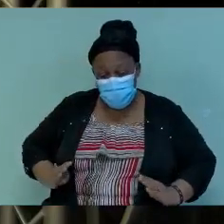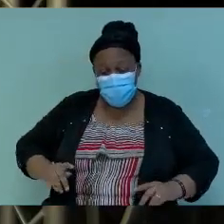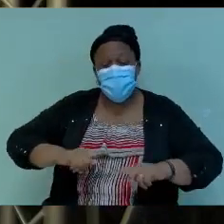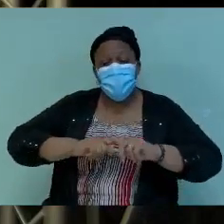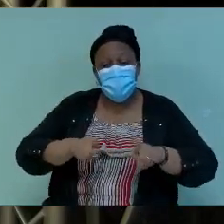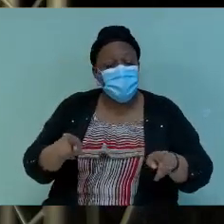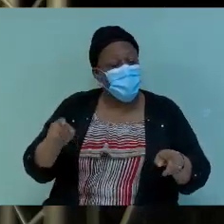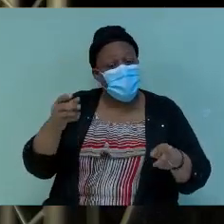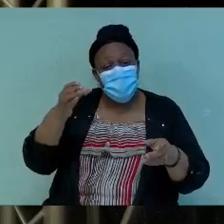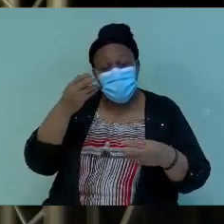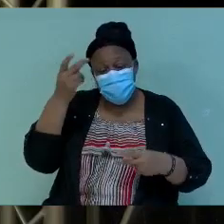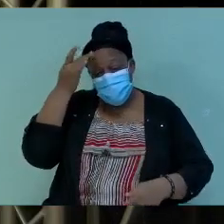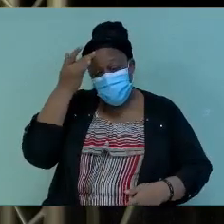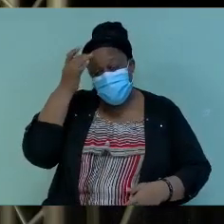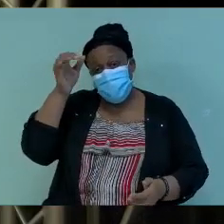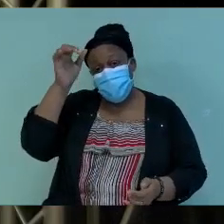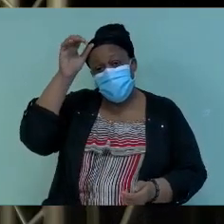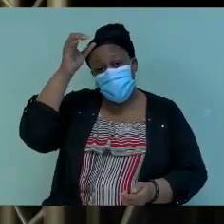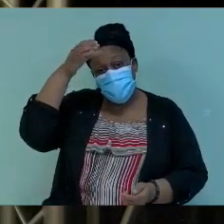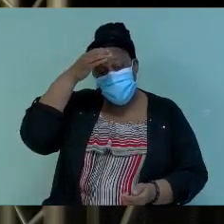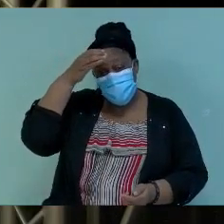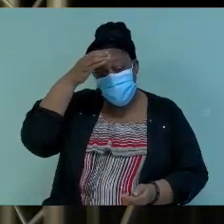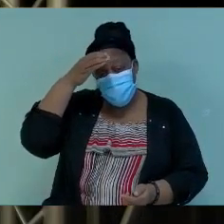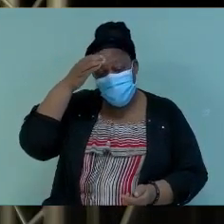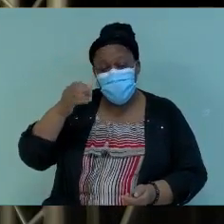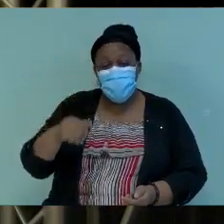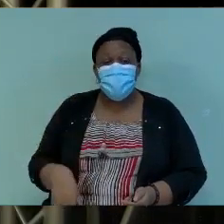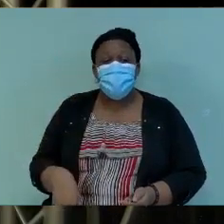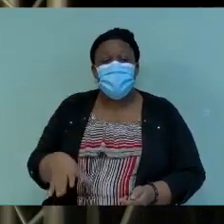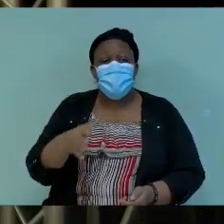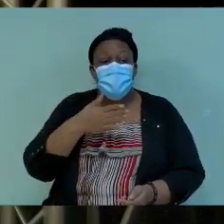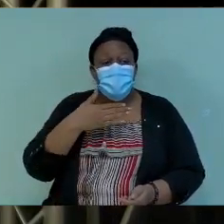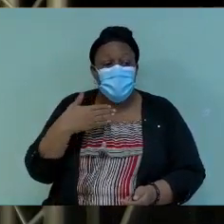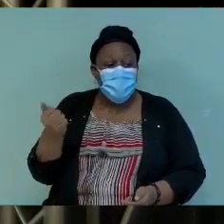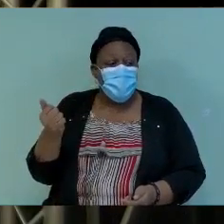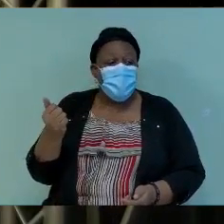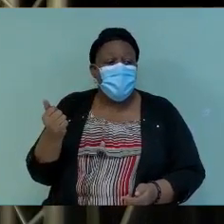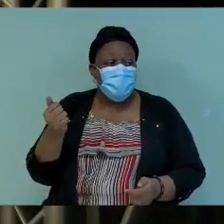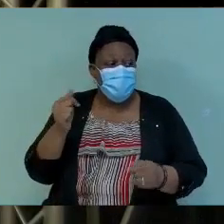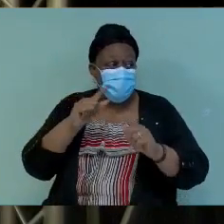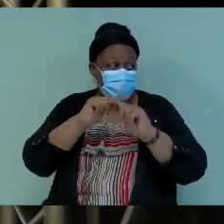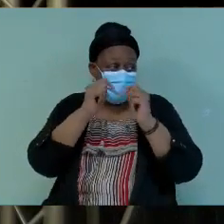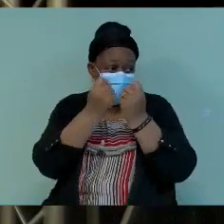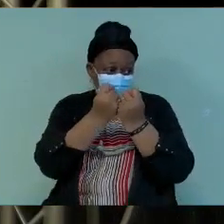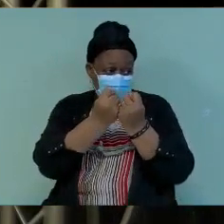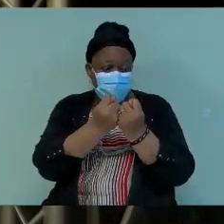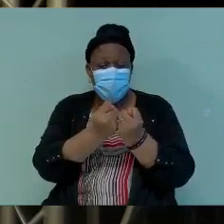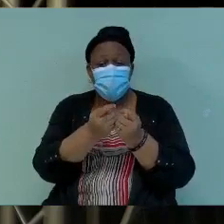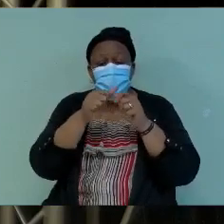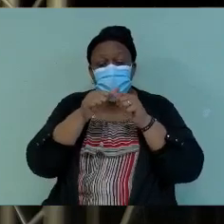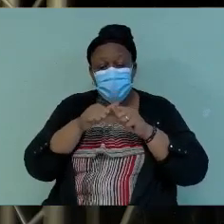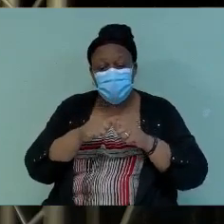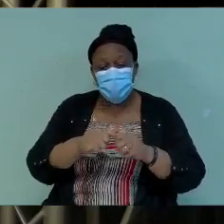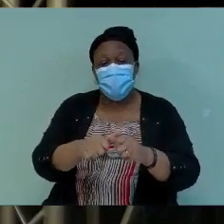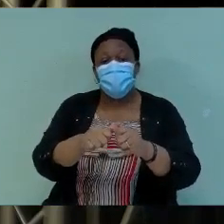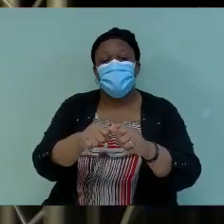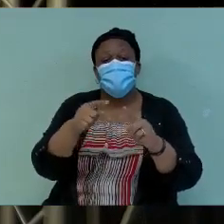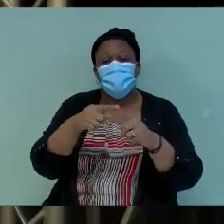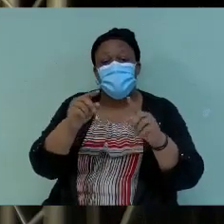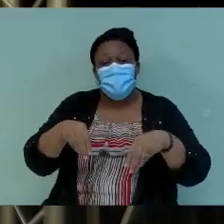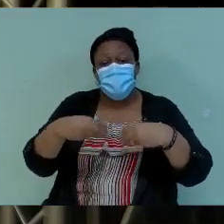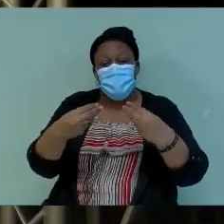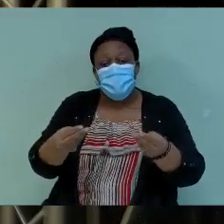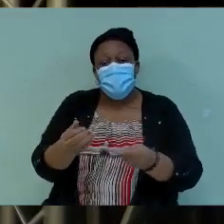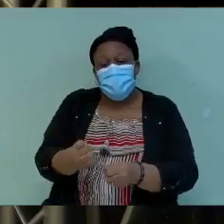team continues to provide mental health and psychosocial support to the Federation. We